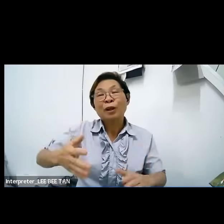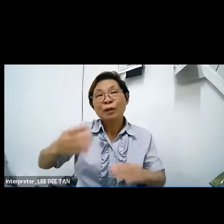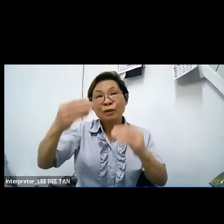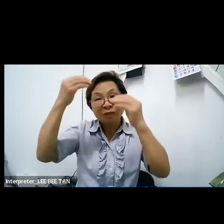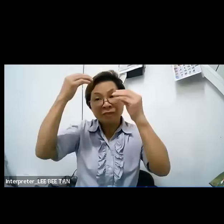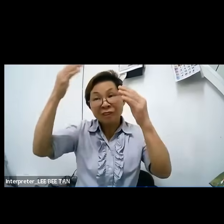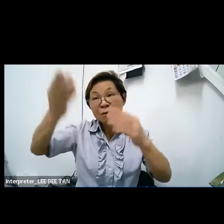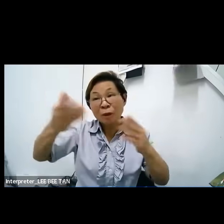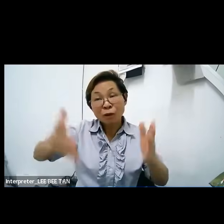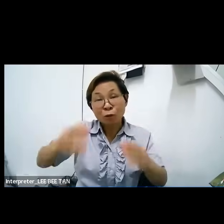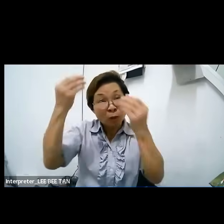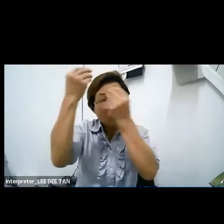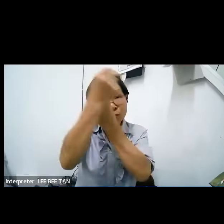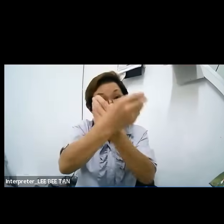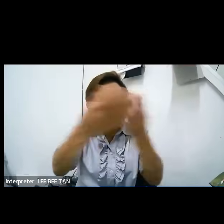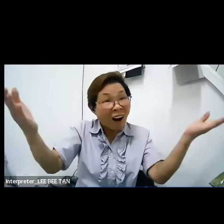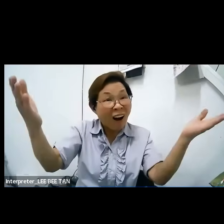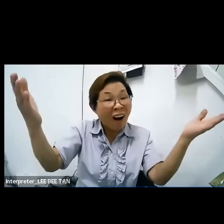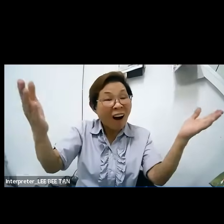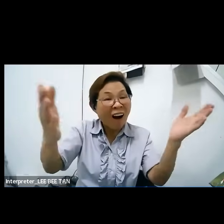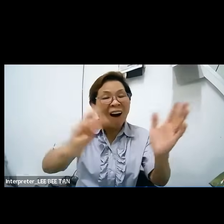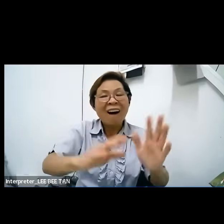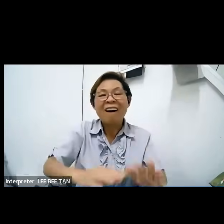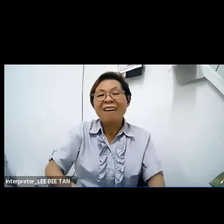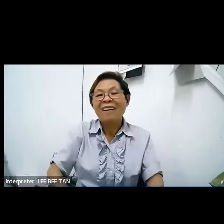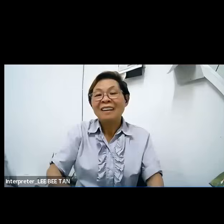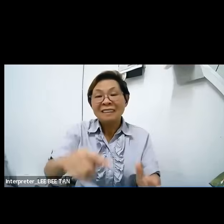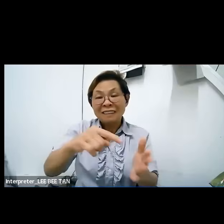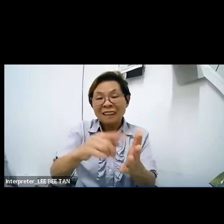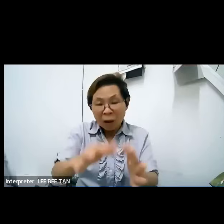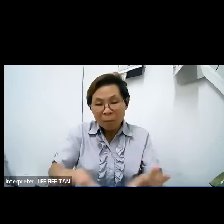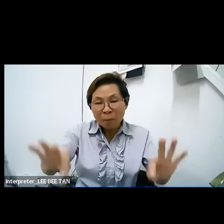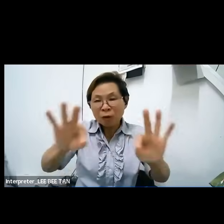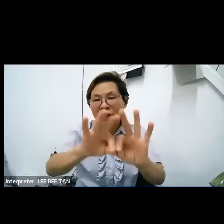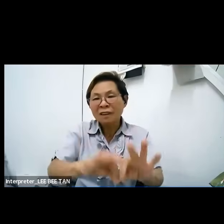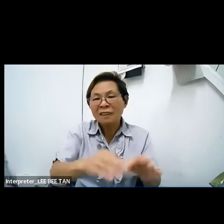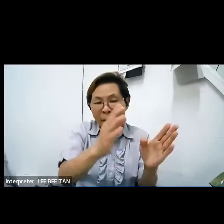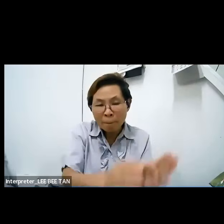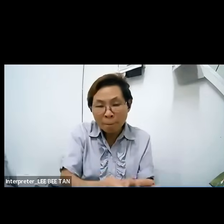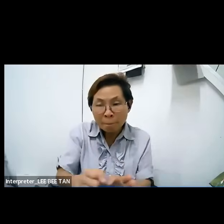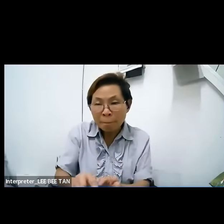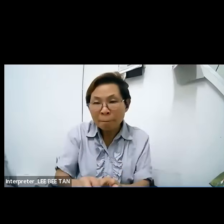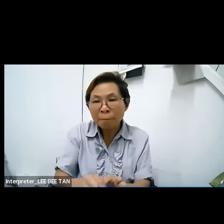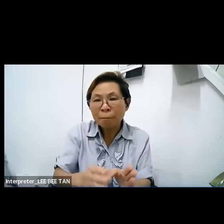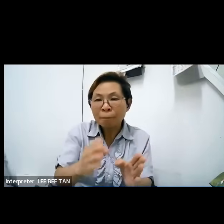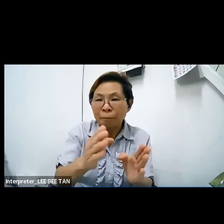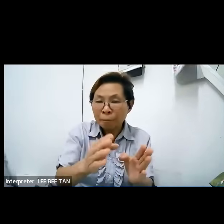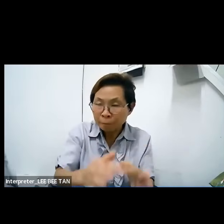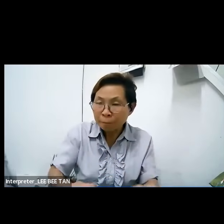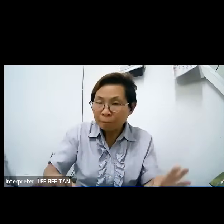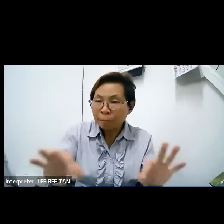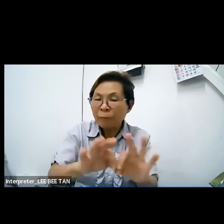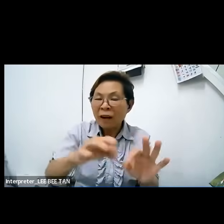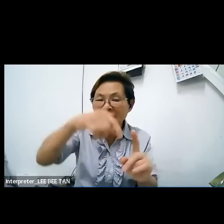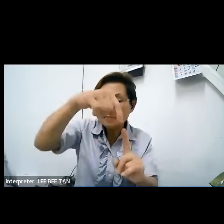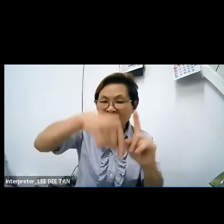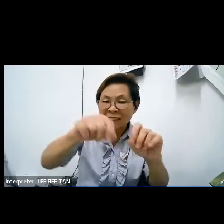critical topic. And from the strategies on the importance of designing information and data